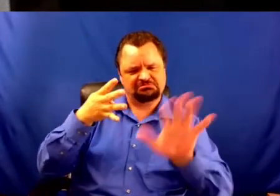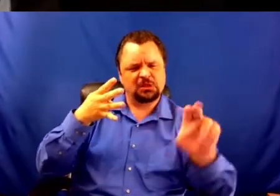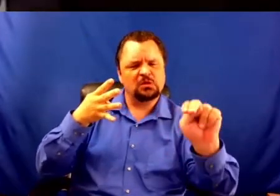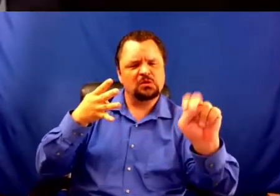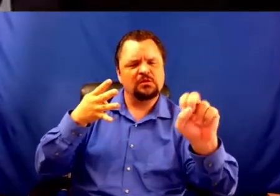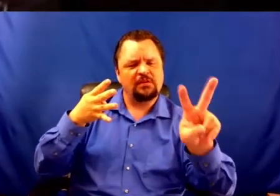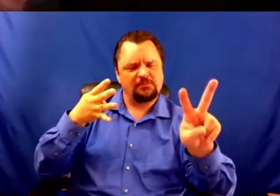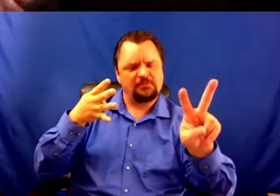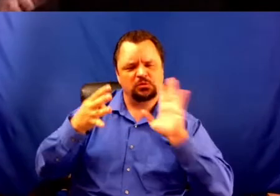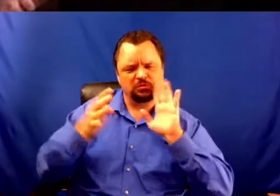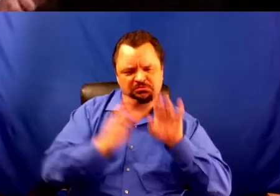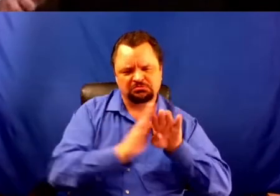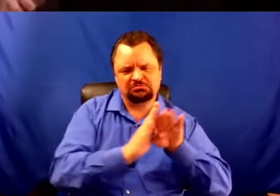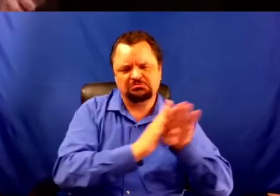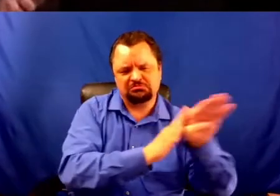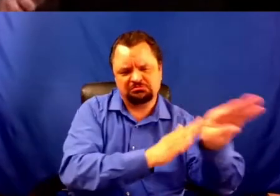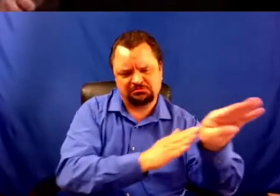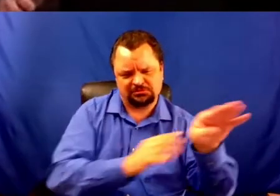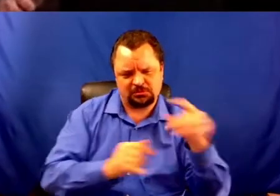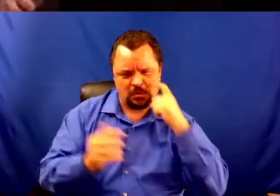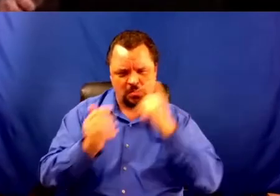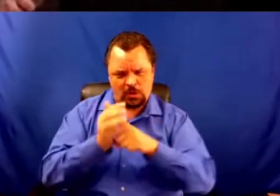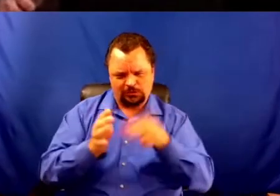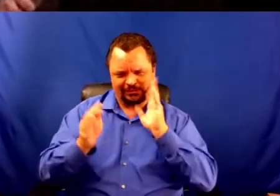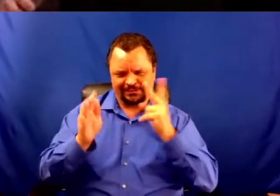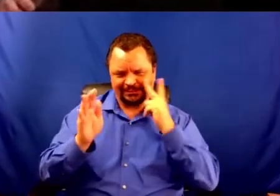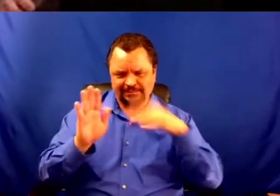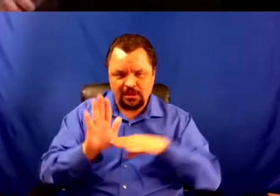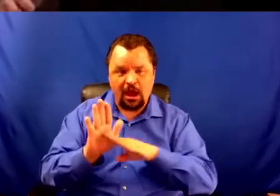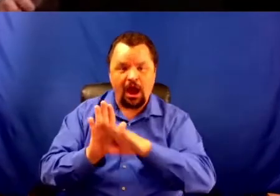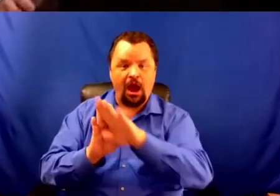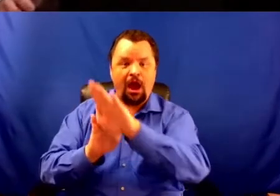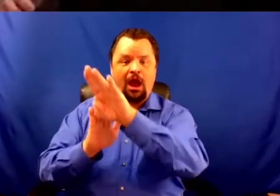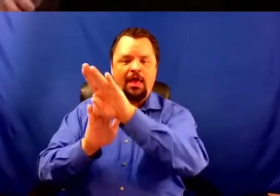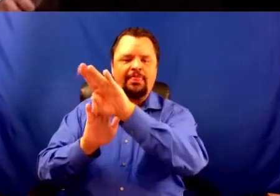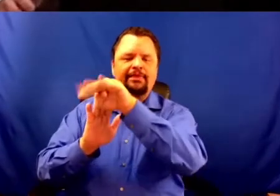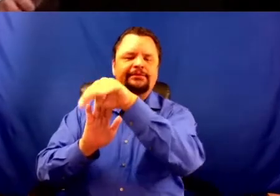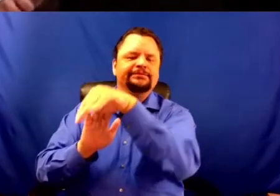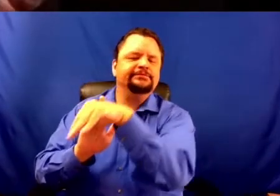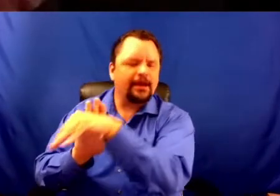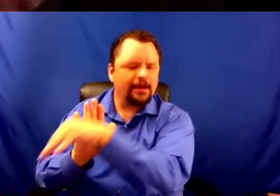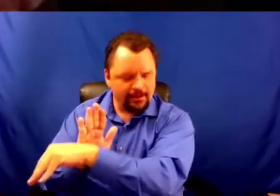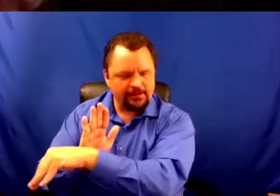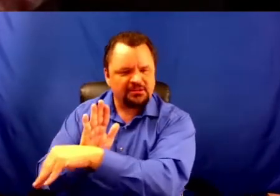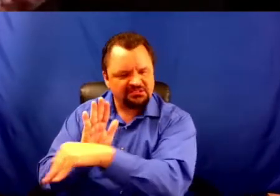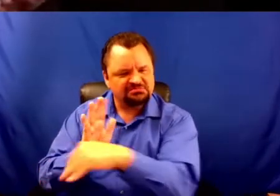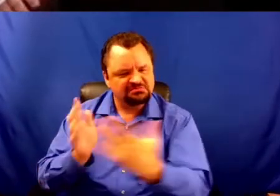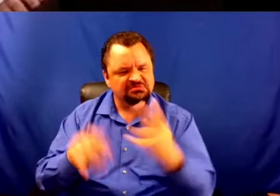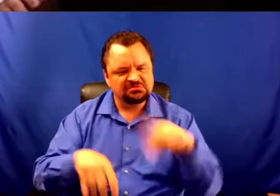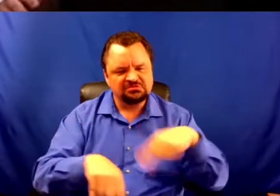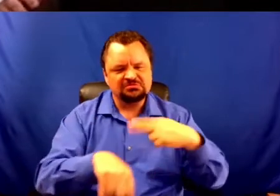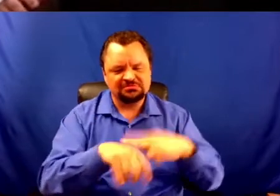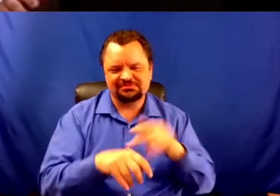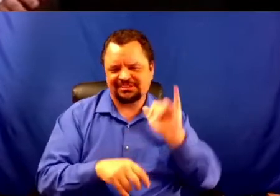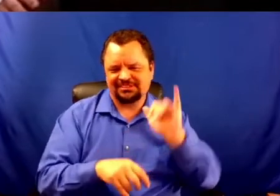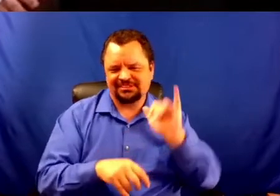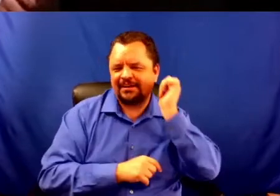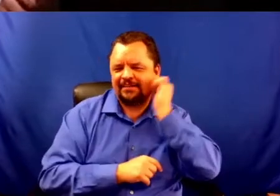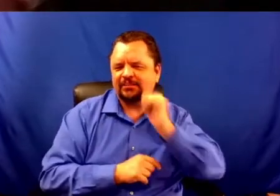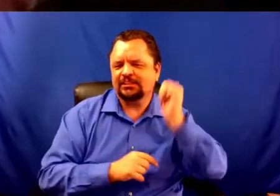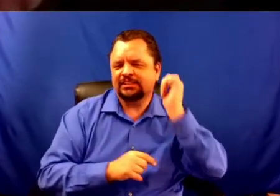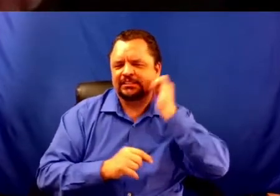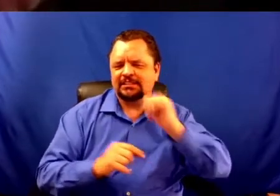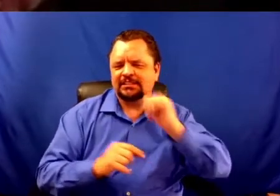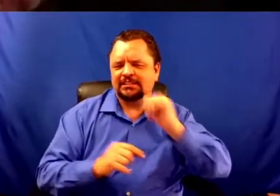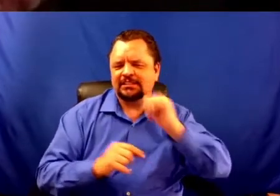That's based on previous age groups where we saw a spike and then a consistent volume of less, but a sort of the volume that